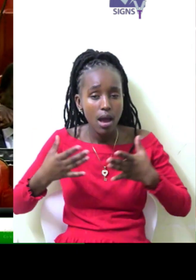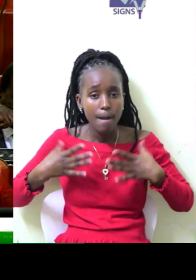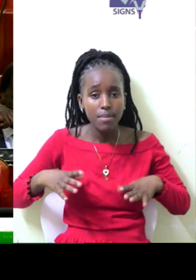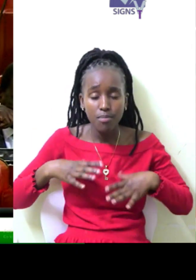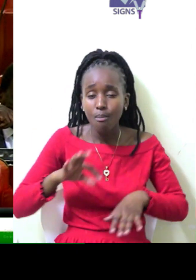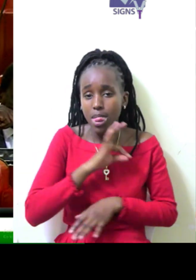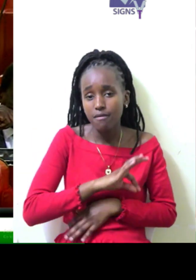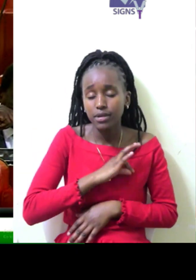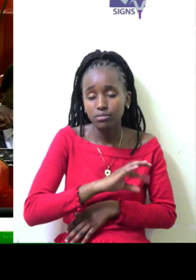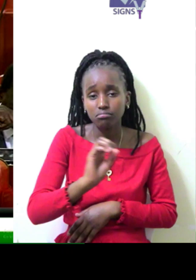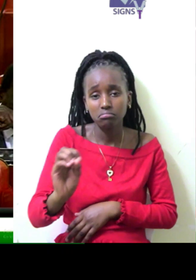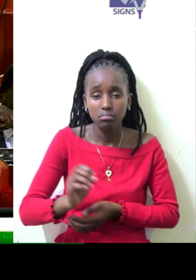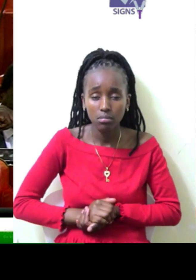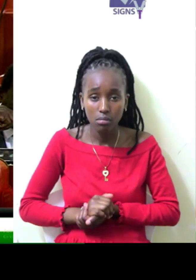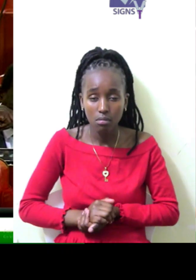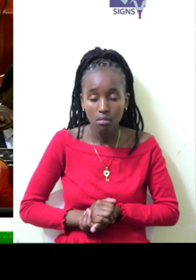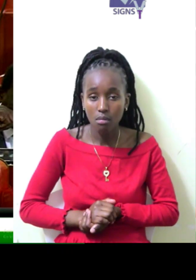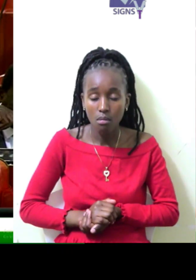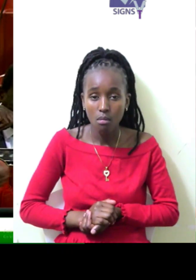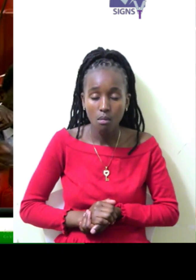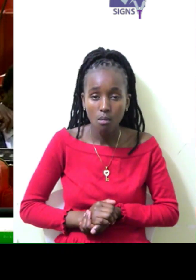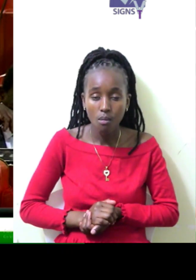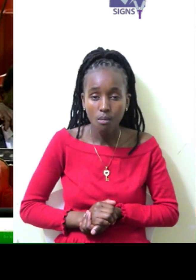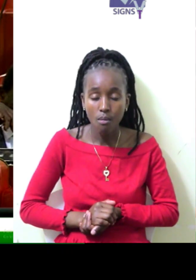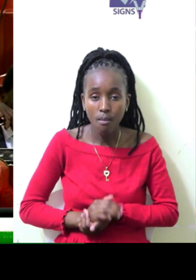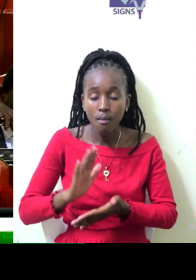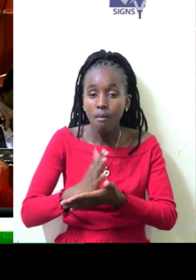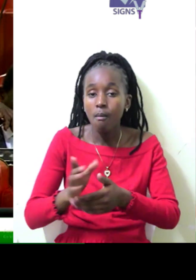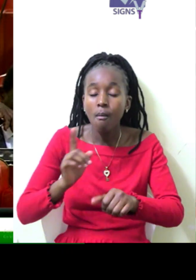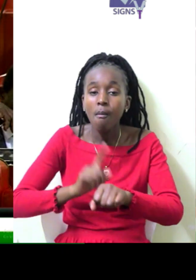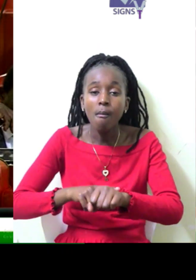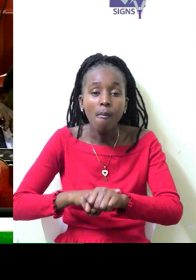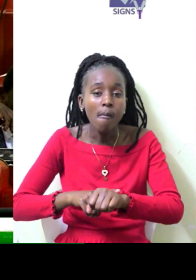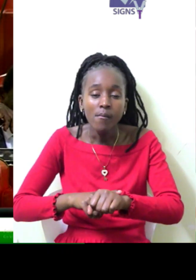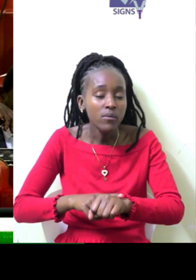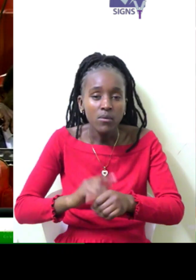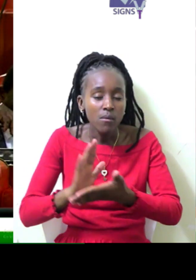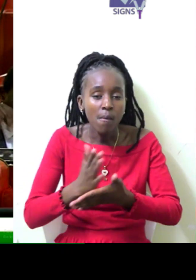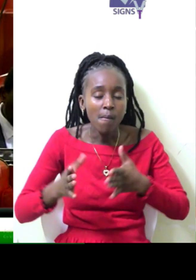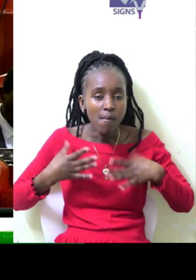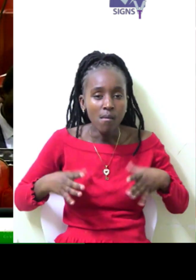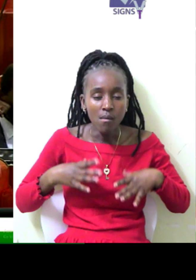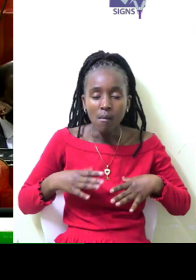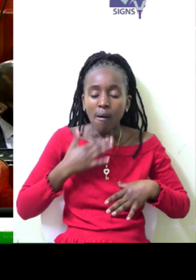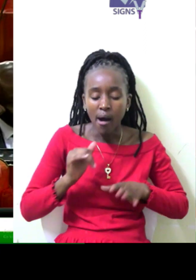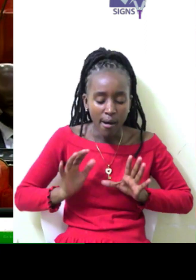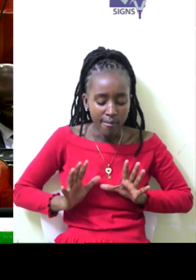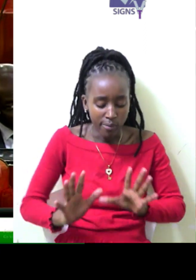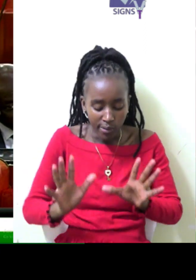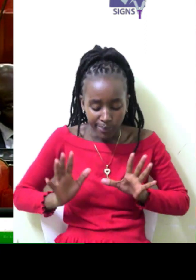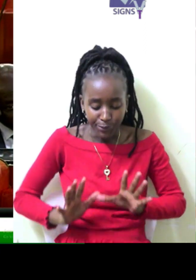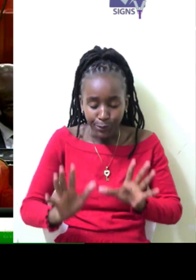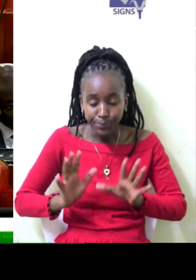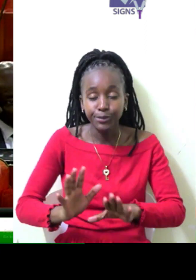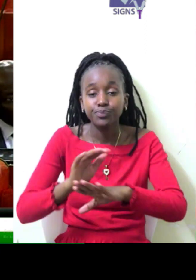into this levy. And I think in as much as some people may want to push it, let us define. If it were not a tax, Honorable